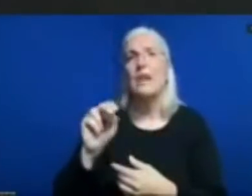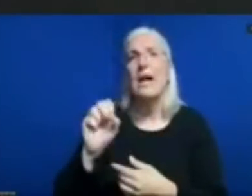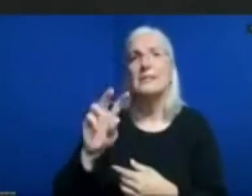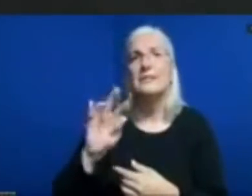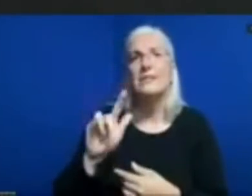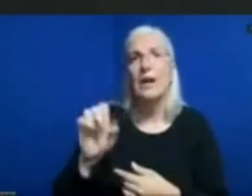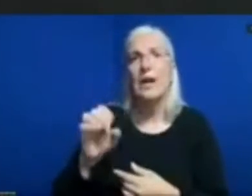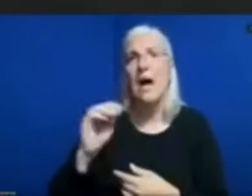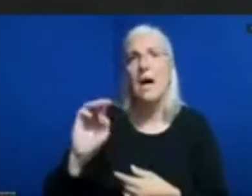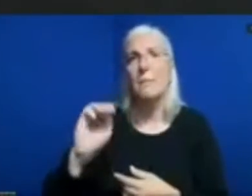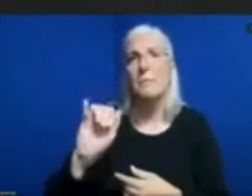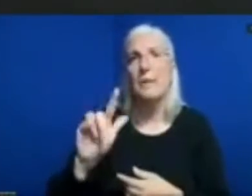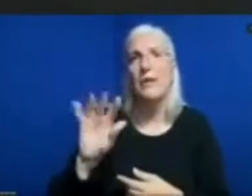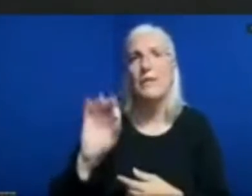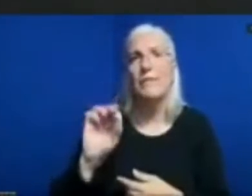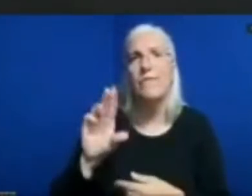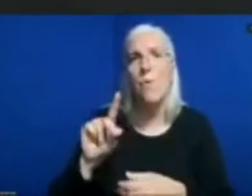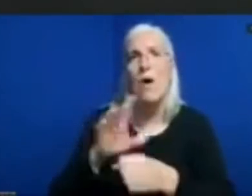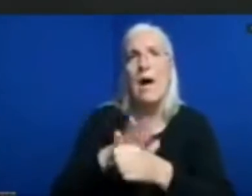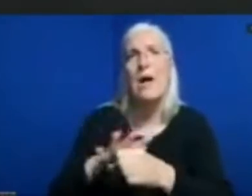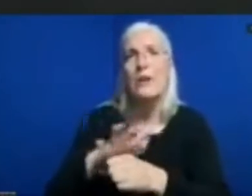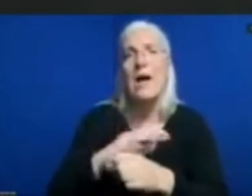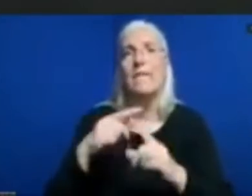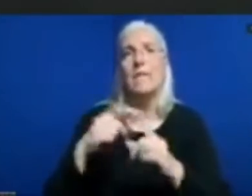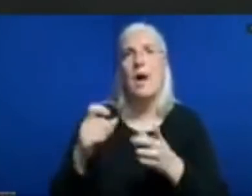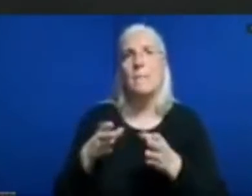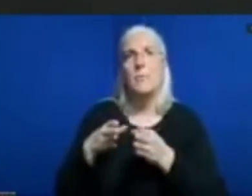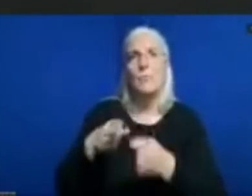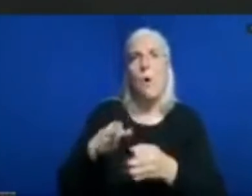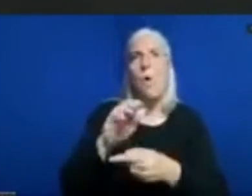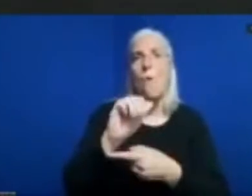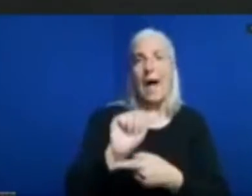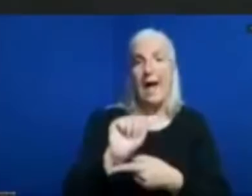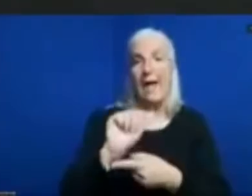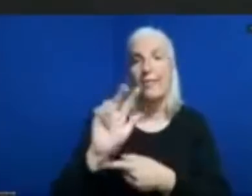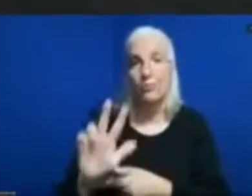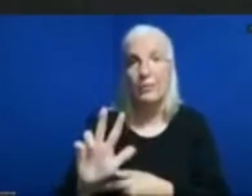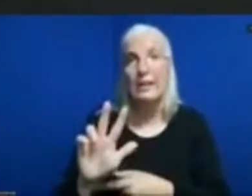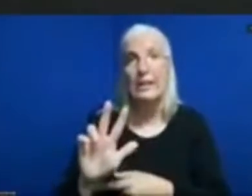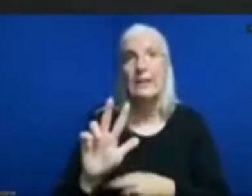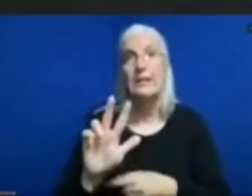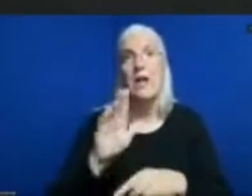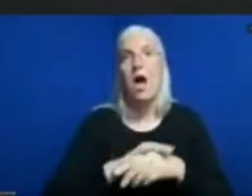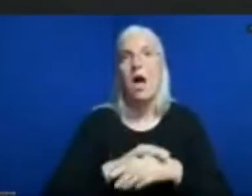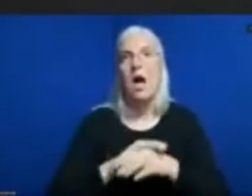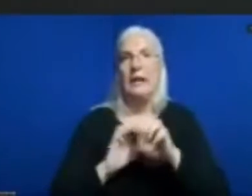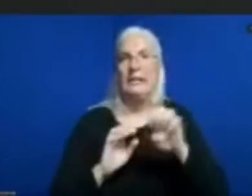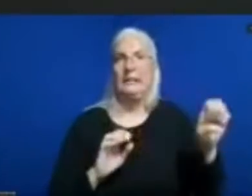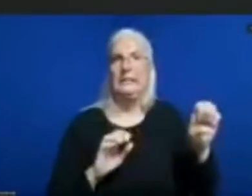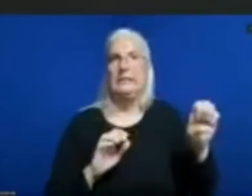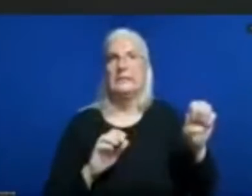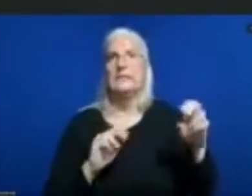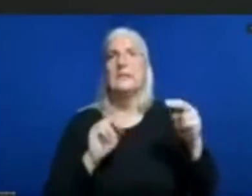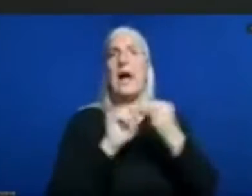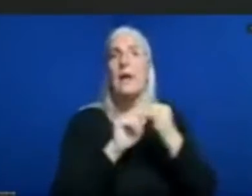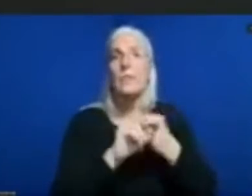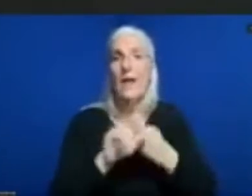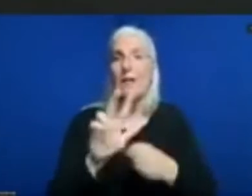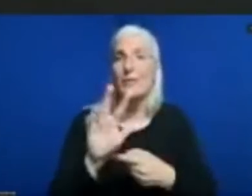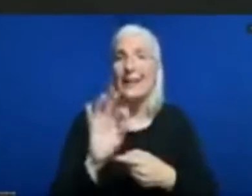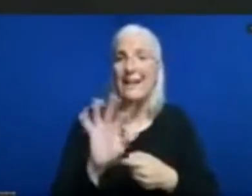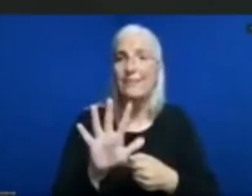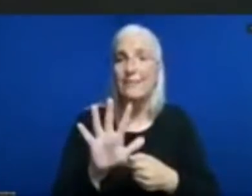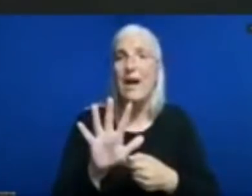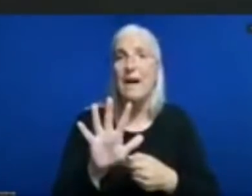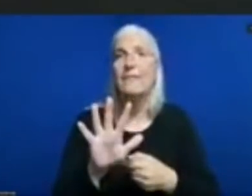Flux Road on the east side of Highway 395. The fire did, like I said, it's burned across the highway multiple